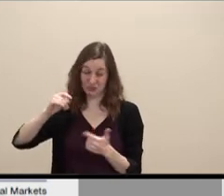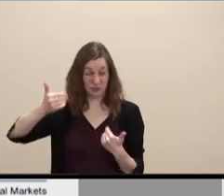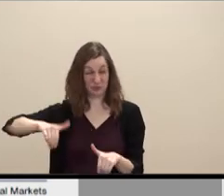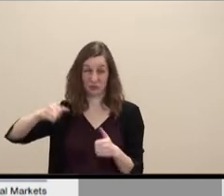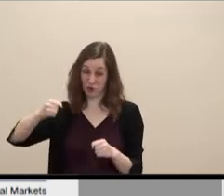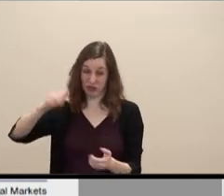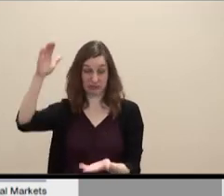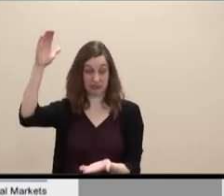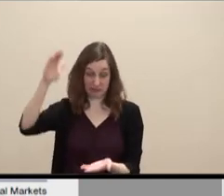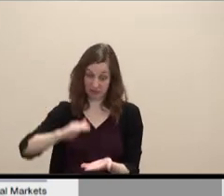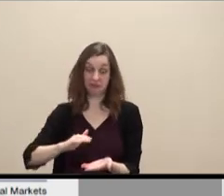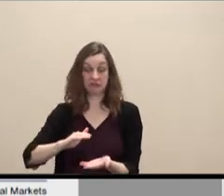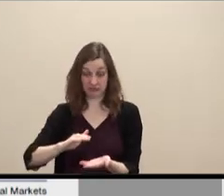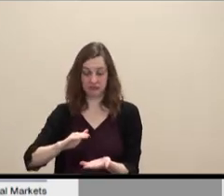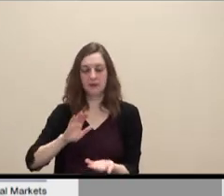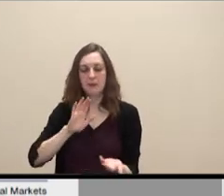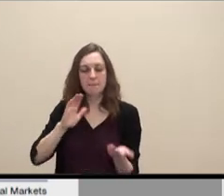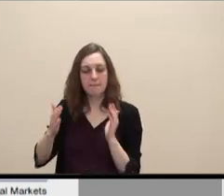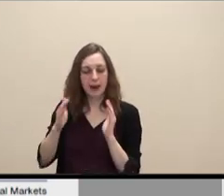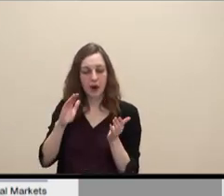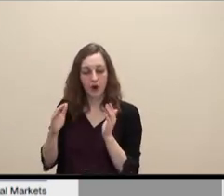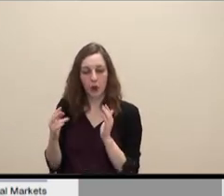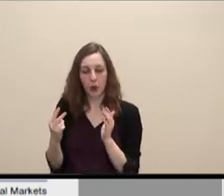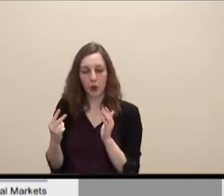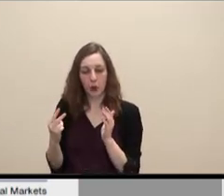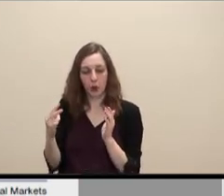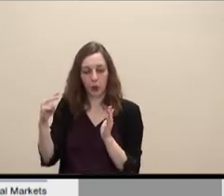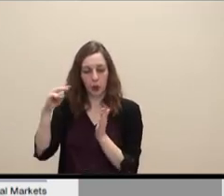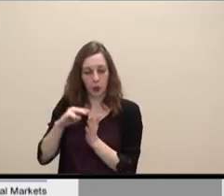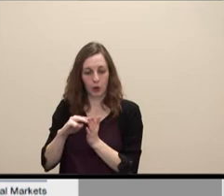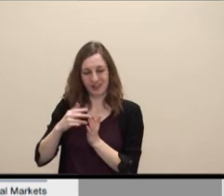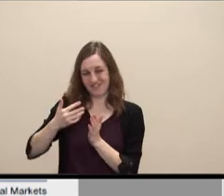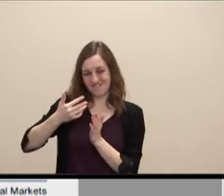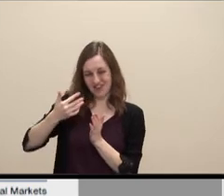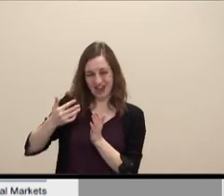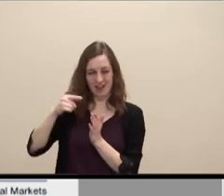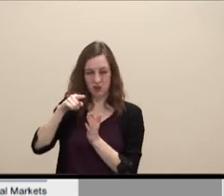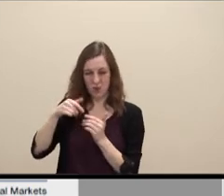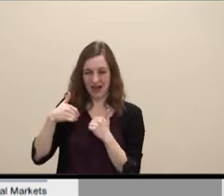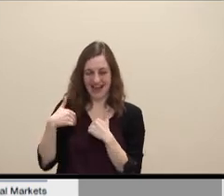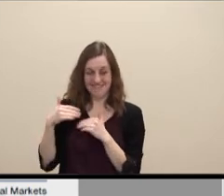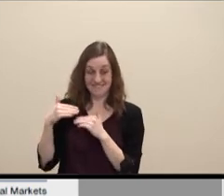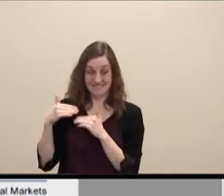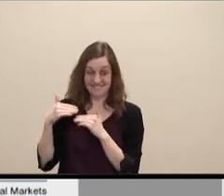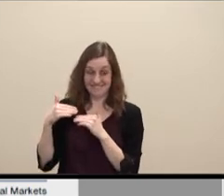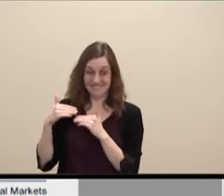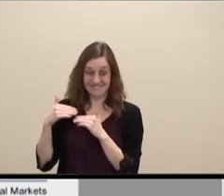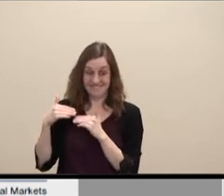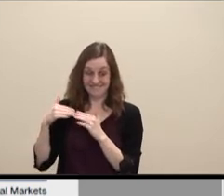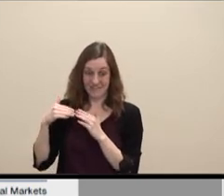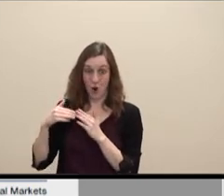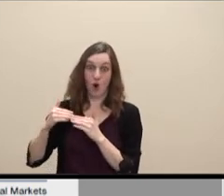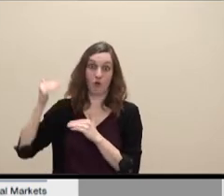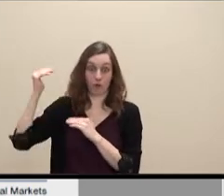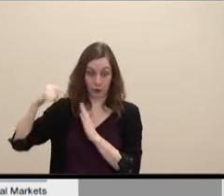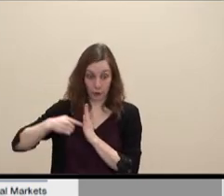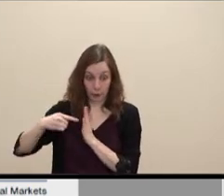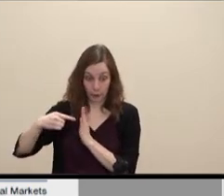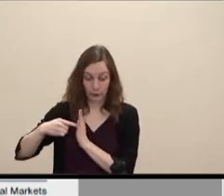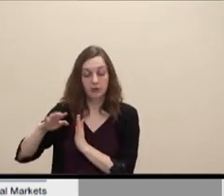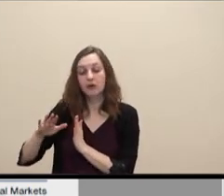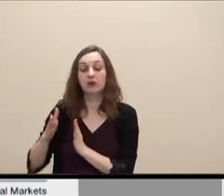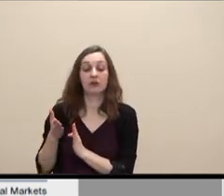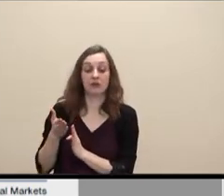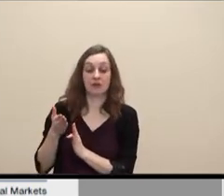look at the amount of bonds from the five issues that you have outstanding, those bonds had an original par amount of